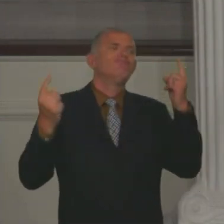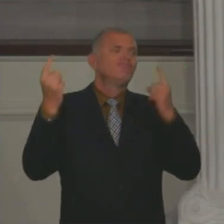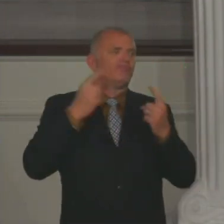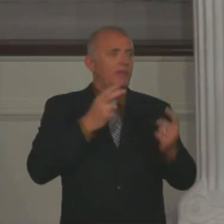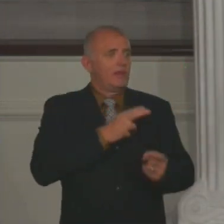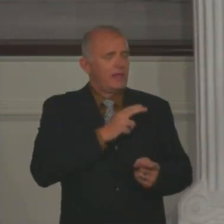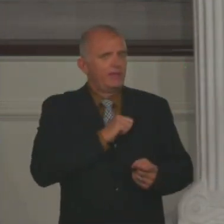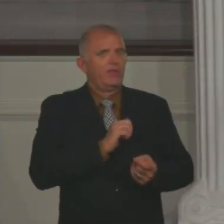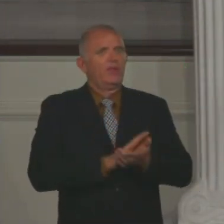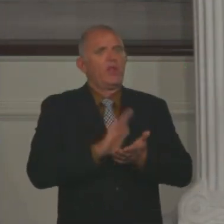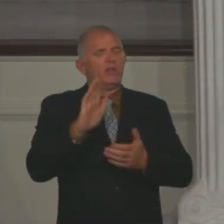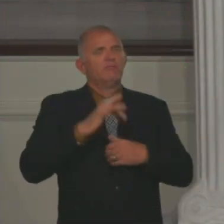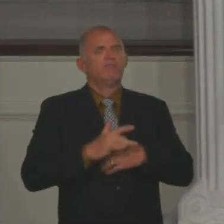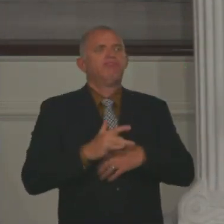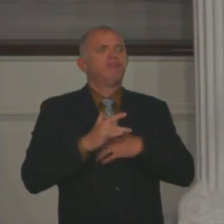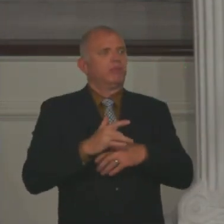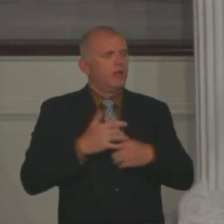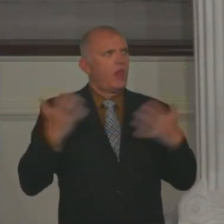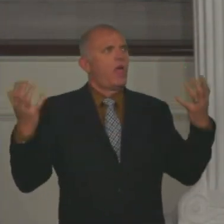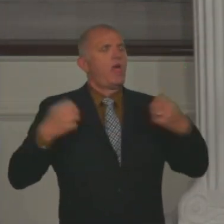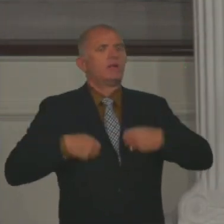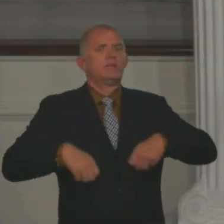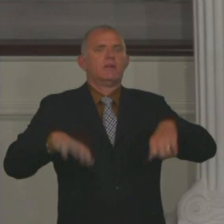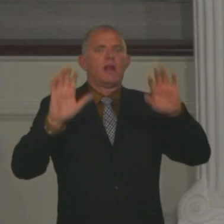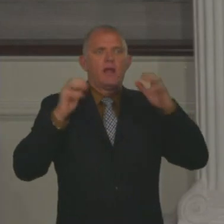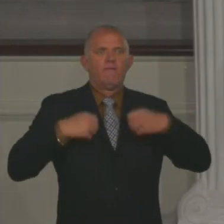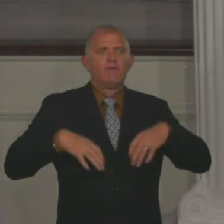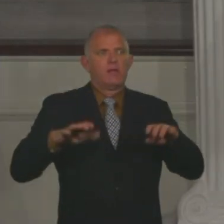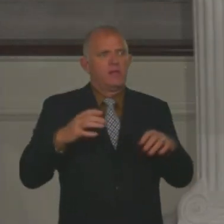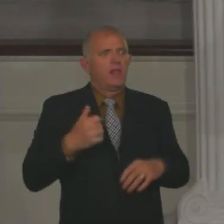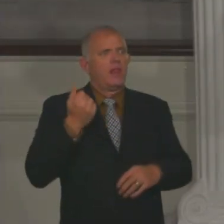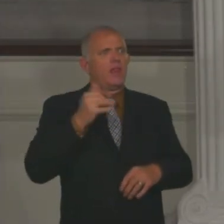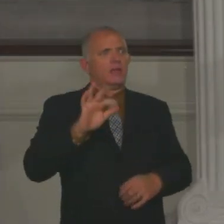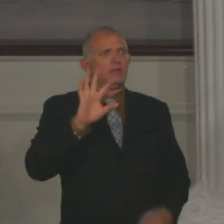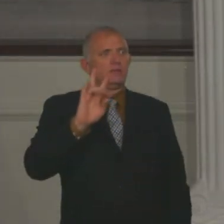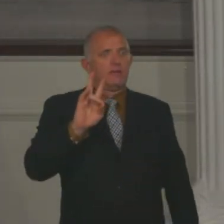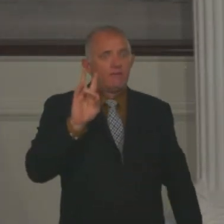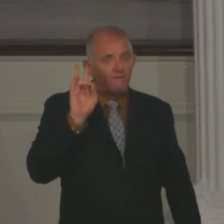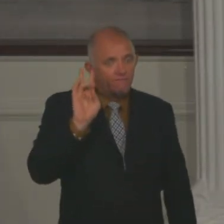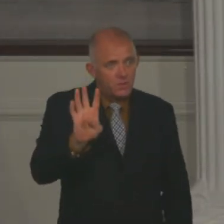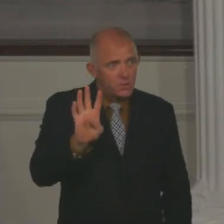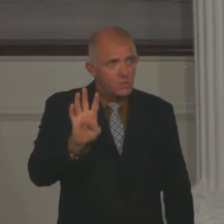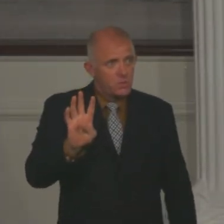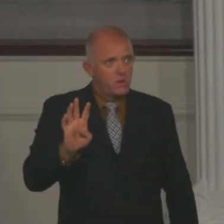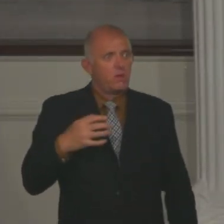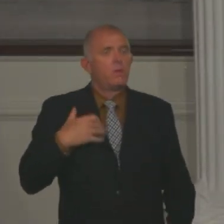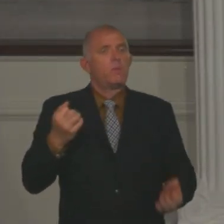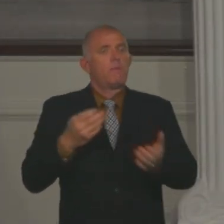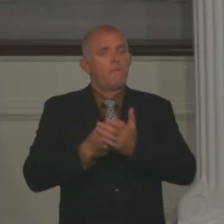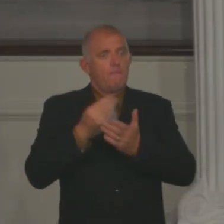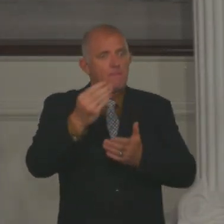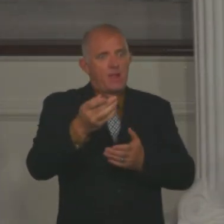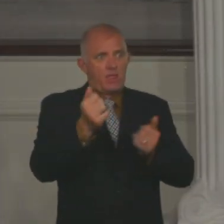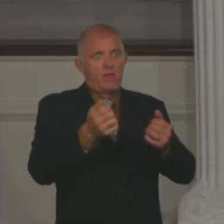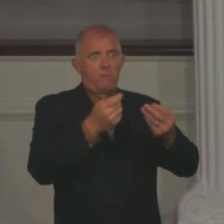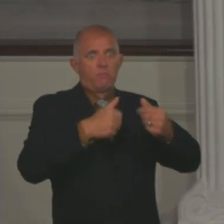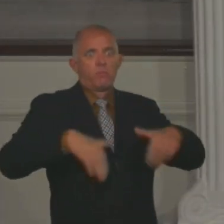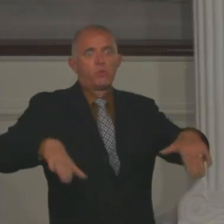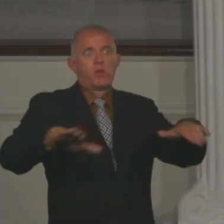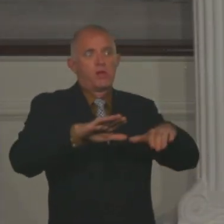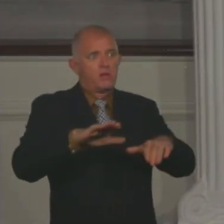lot of sacrifice done. In 1974, when they wanted to purchase the present campus,